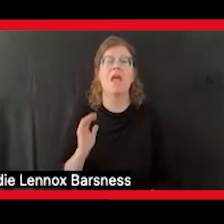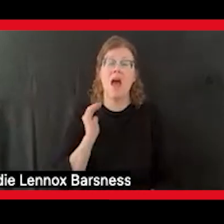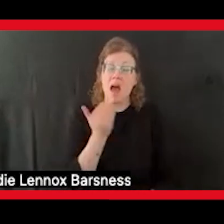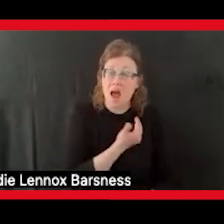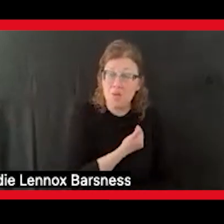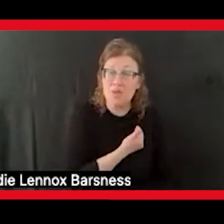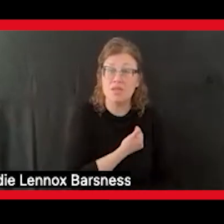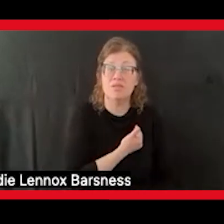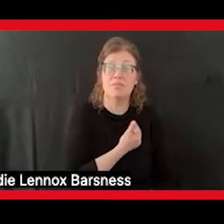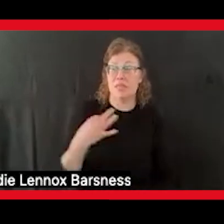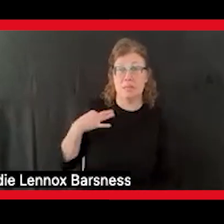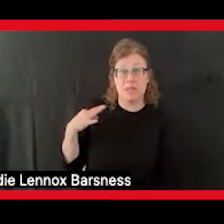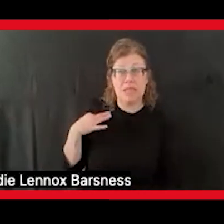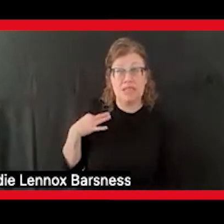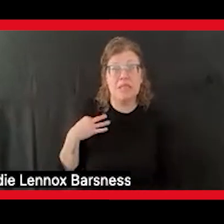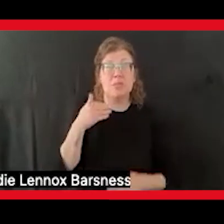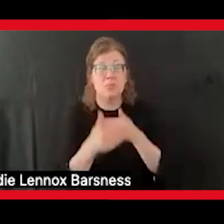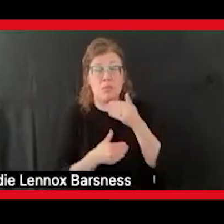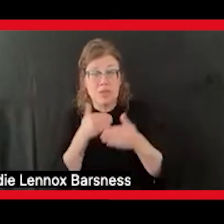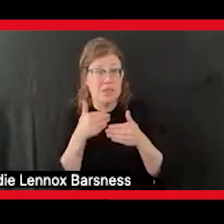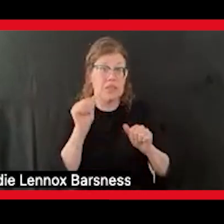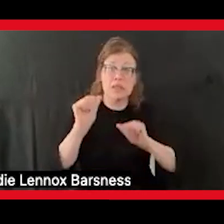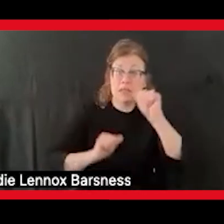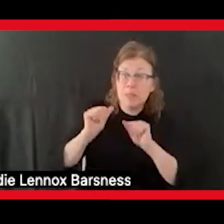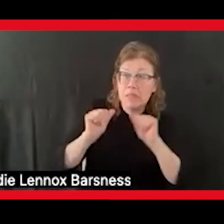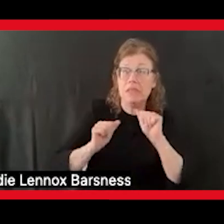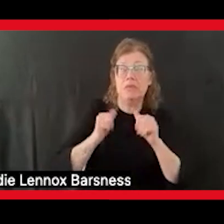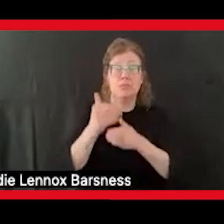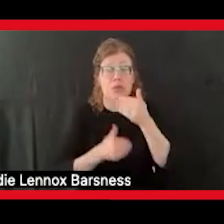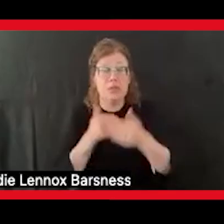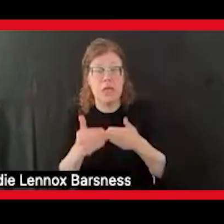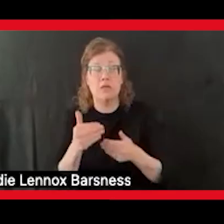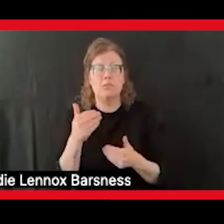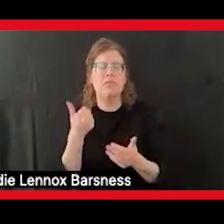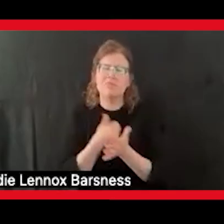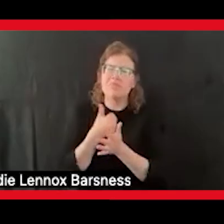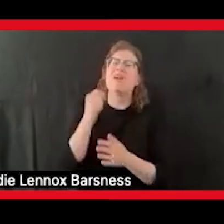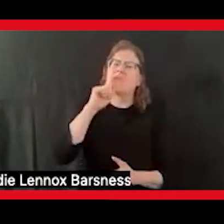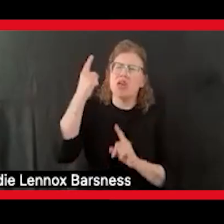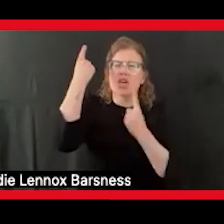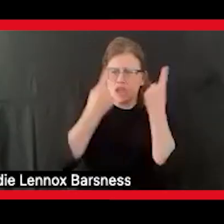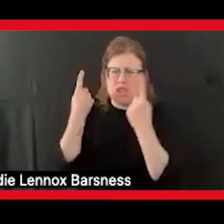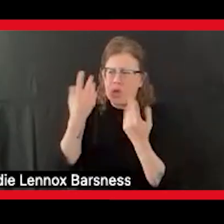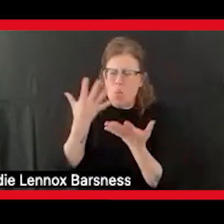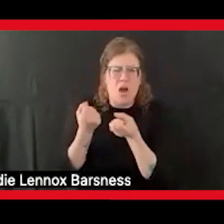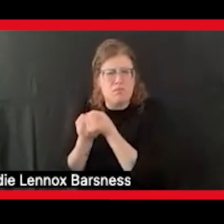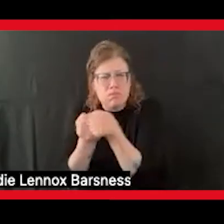considerate. While we have been continuing to expand and improve our processes and policies around